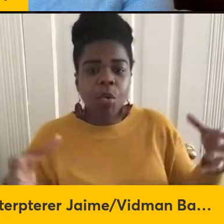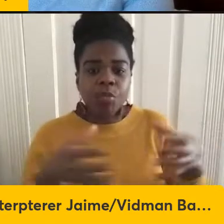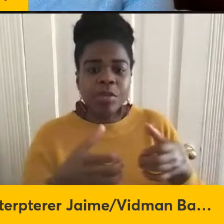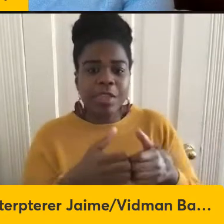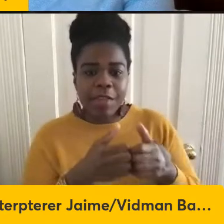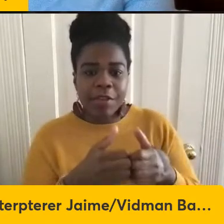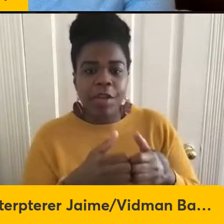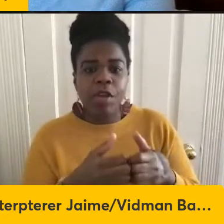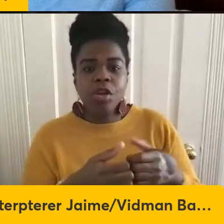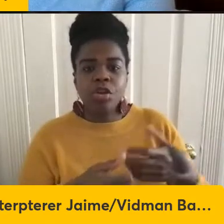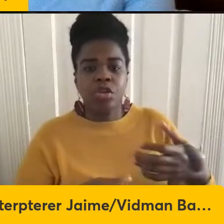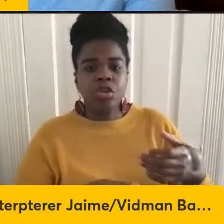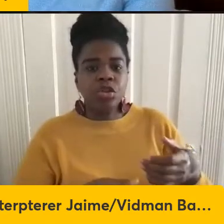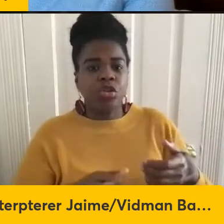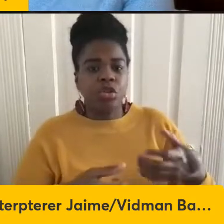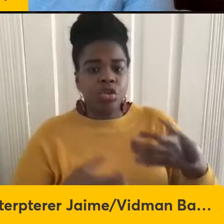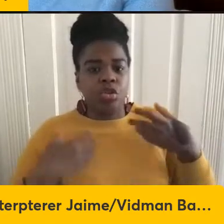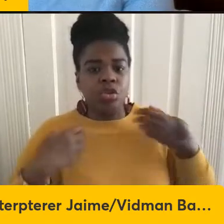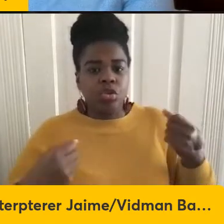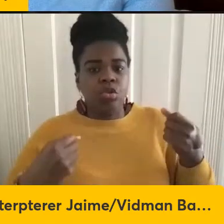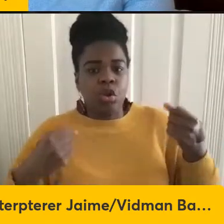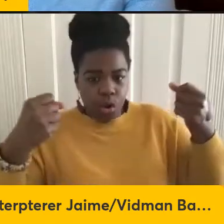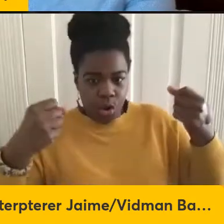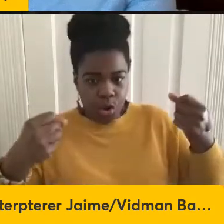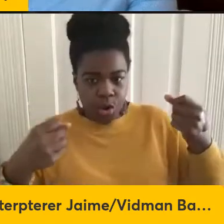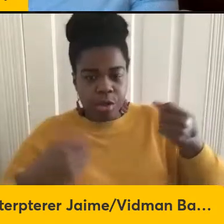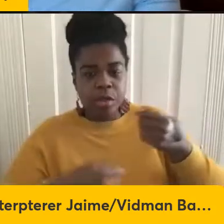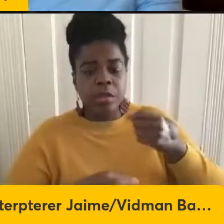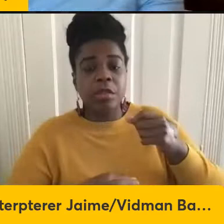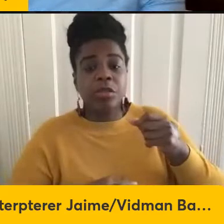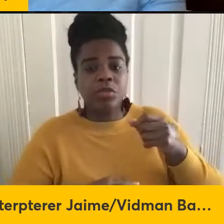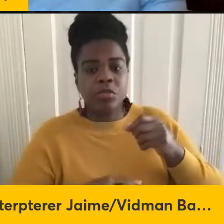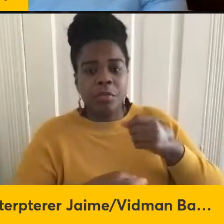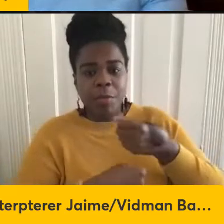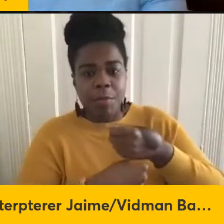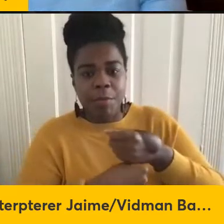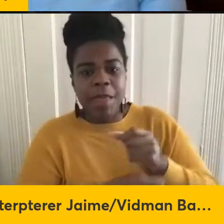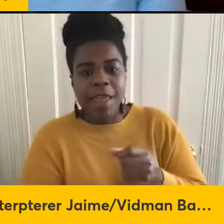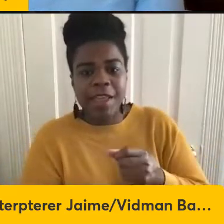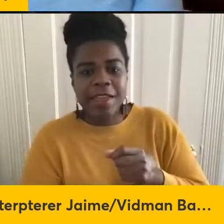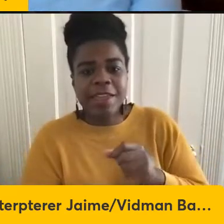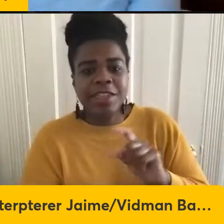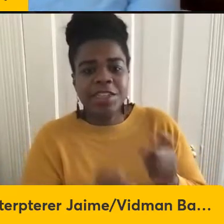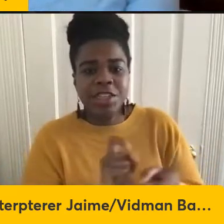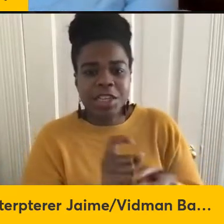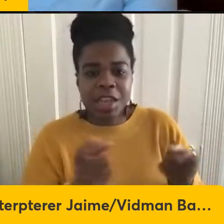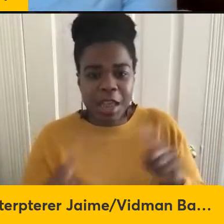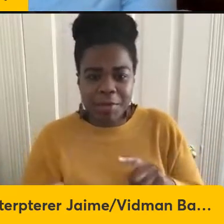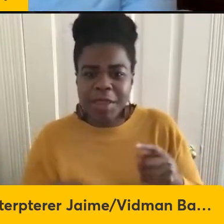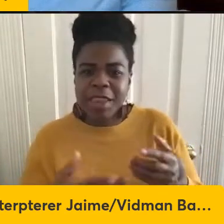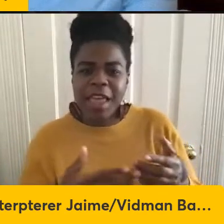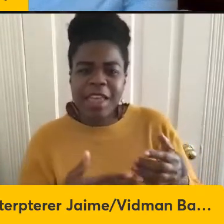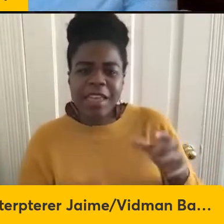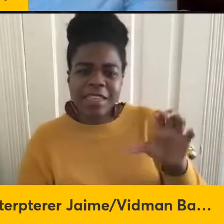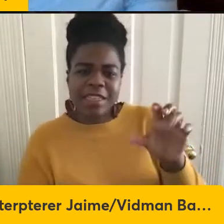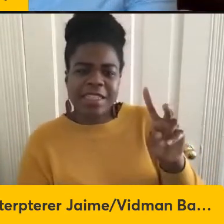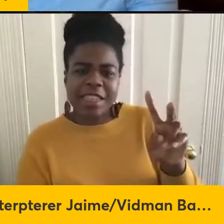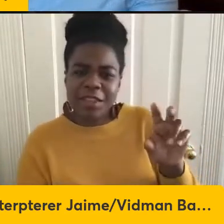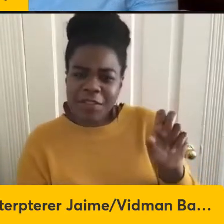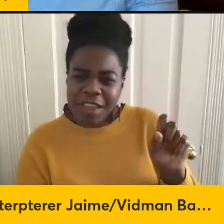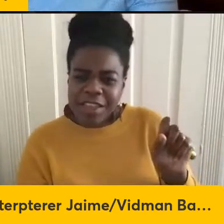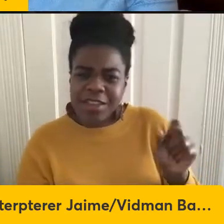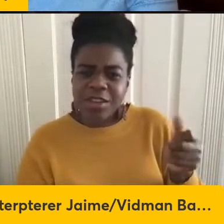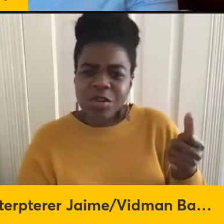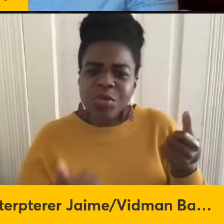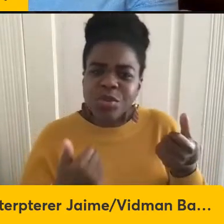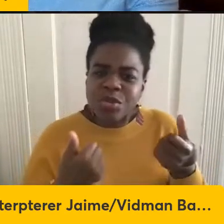stronger together to really make change happen. Like when CVS was trying to do something